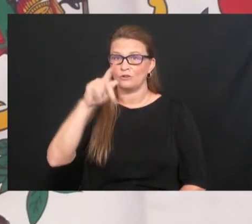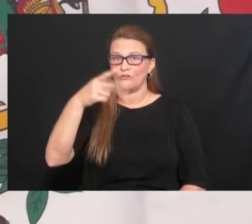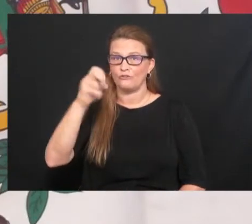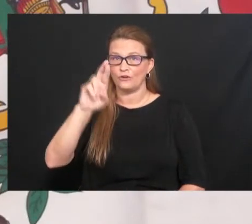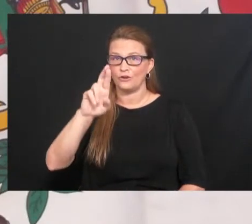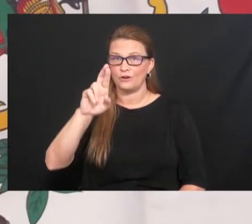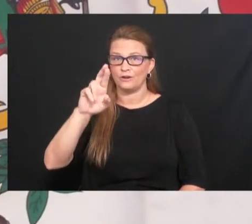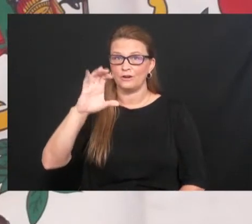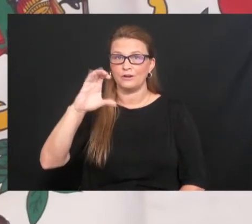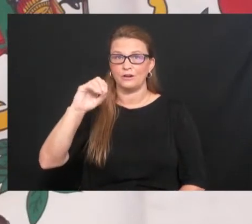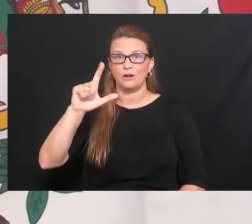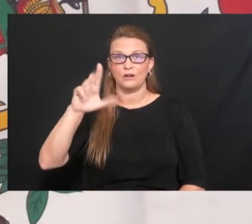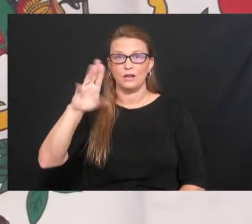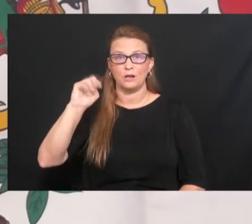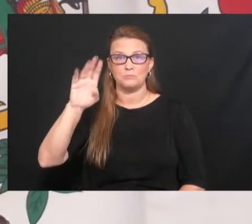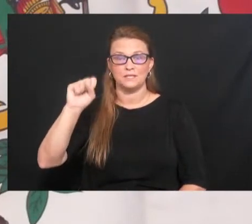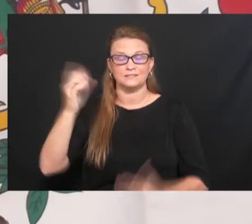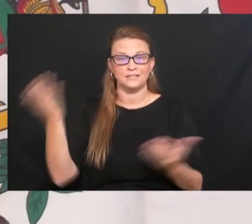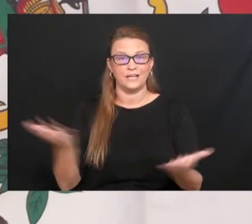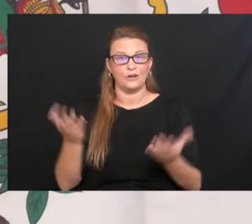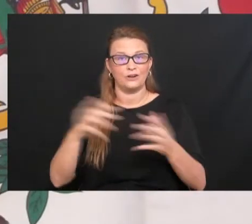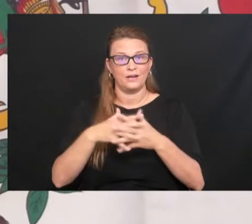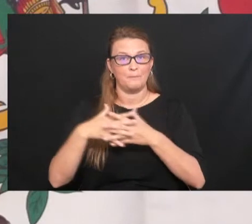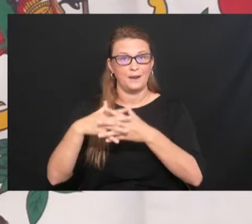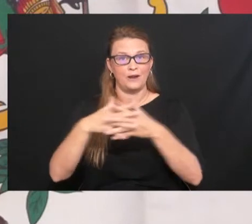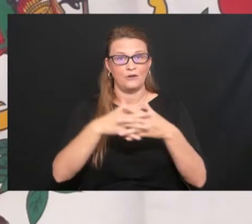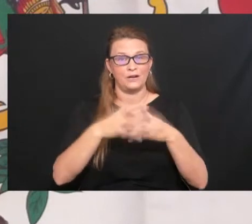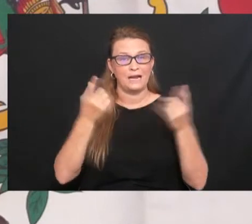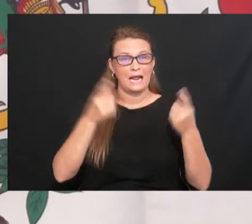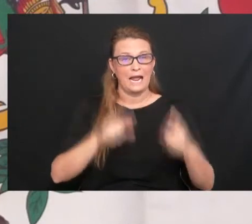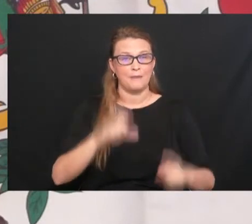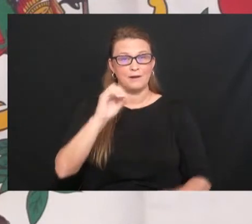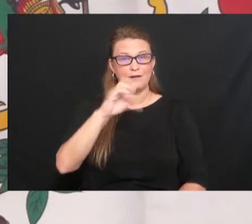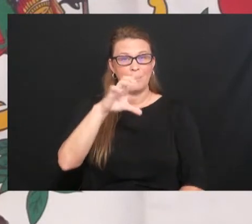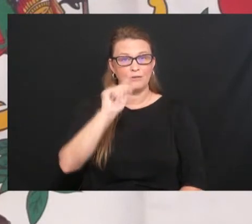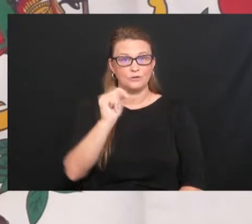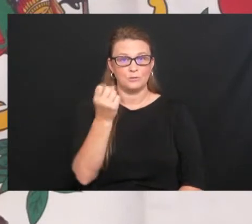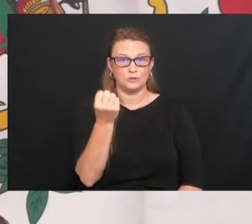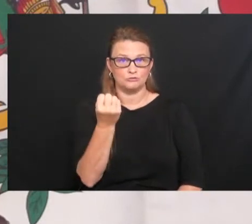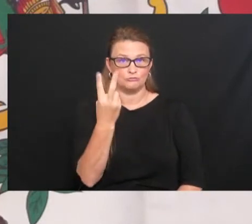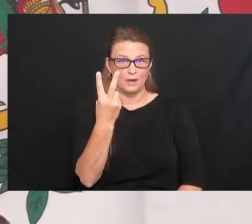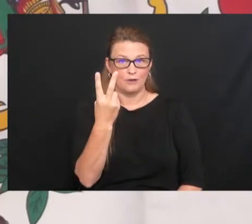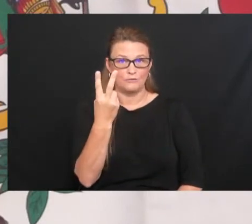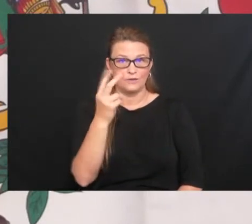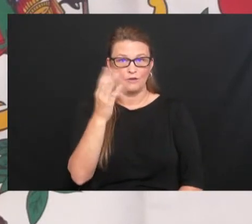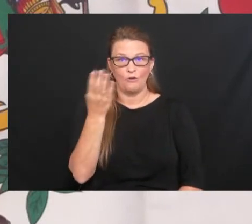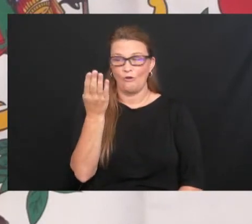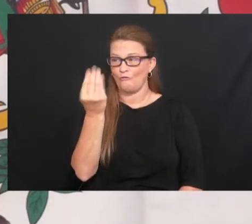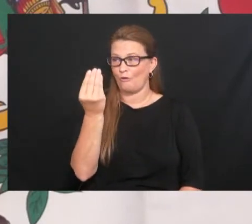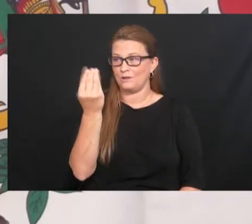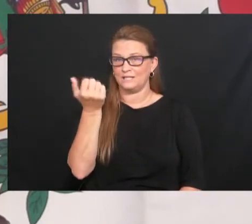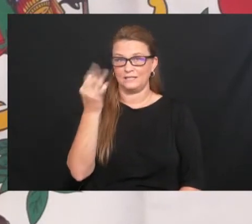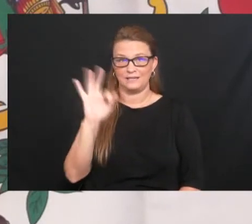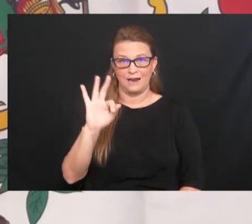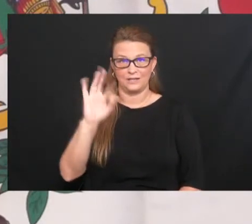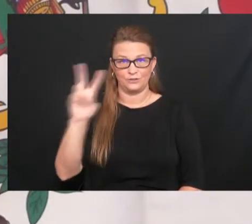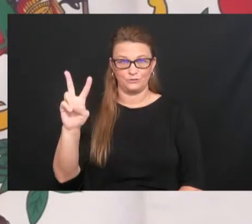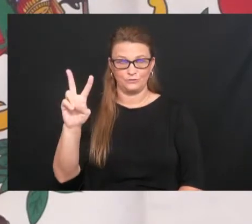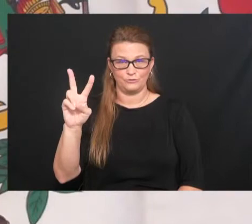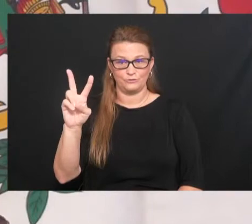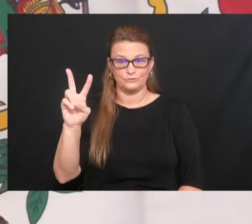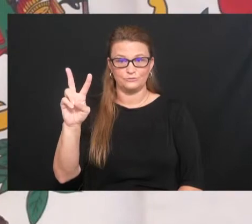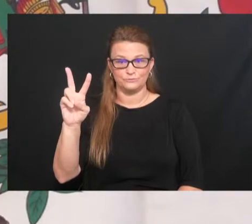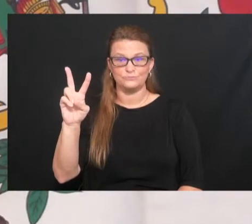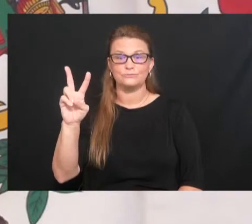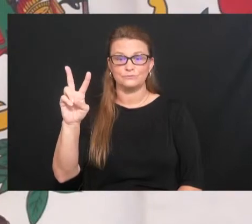the Americas and everything that happened on October the 12th, 1492. So